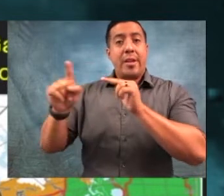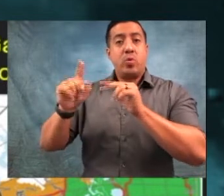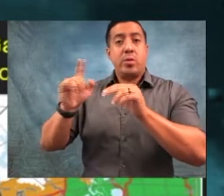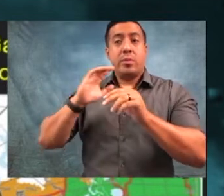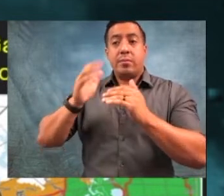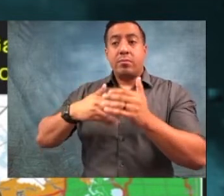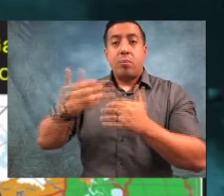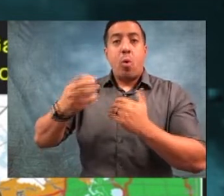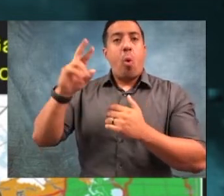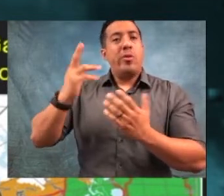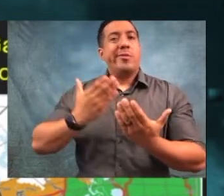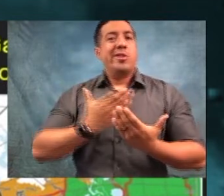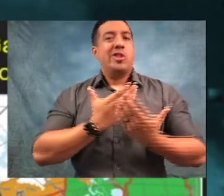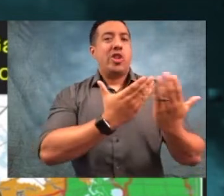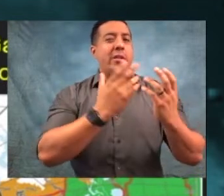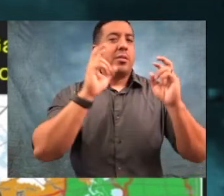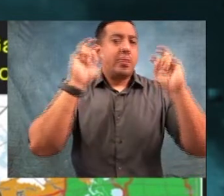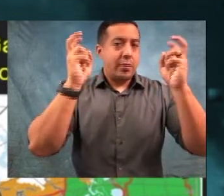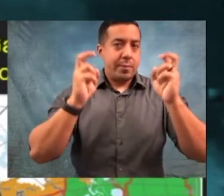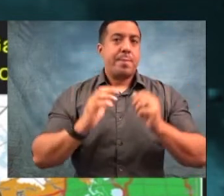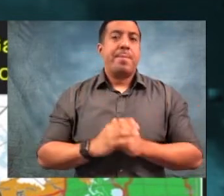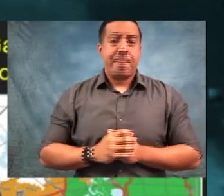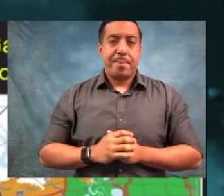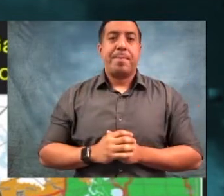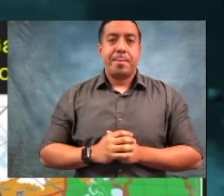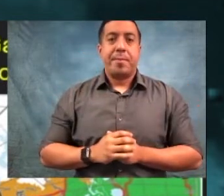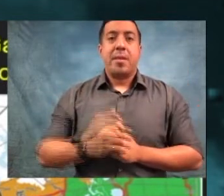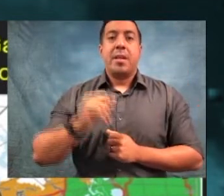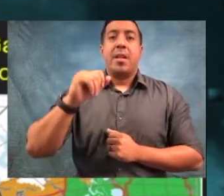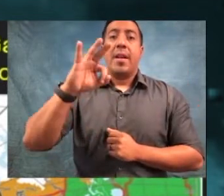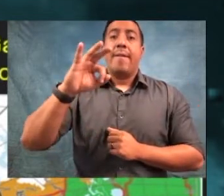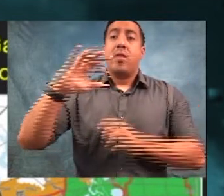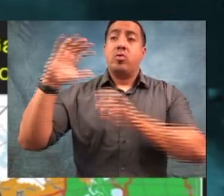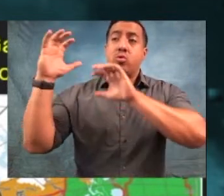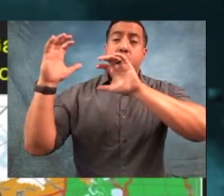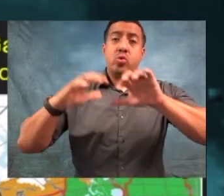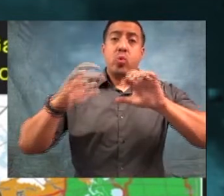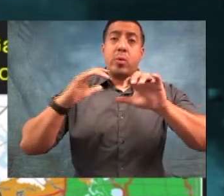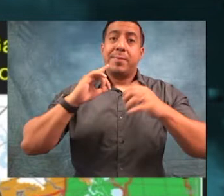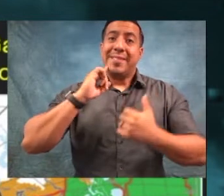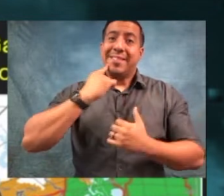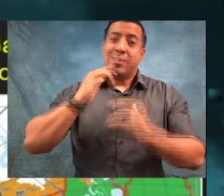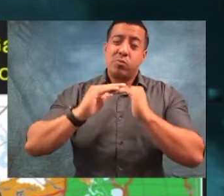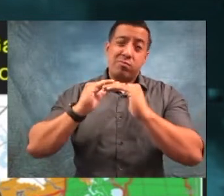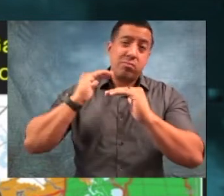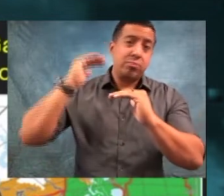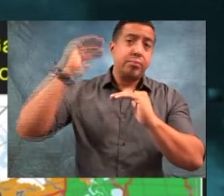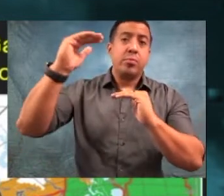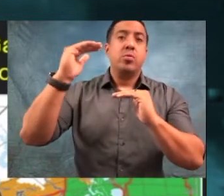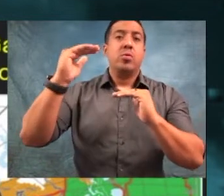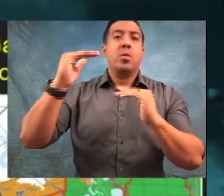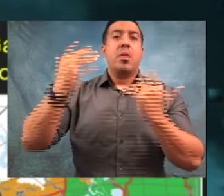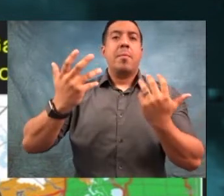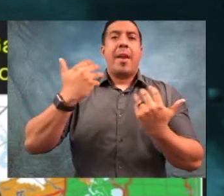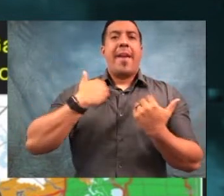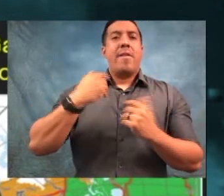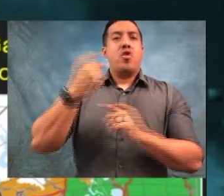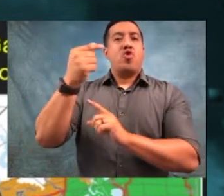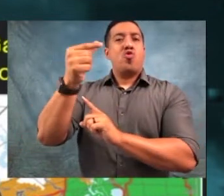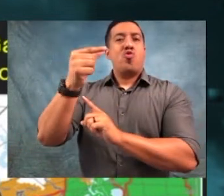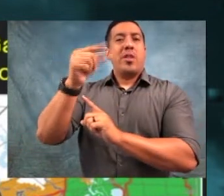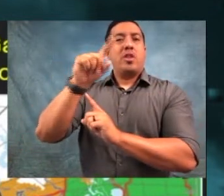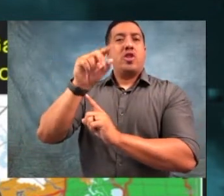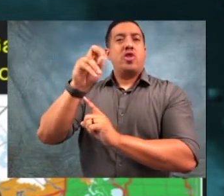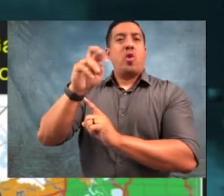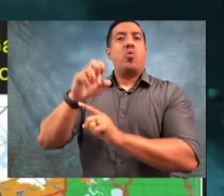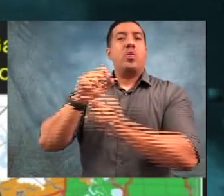evacuate next, or at least suggested. And then if the storm is pretty severe, perhaps that set of